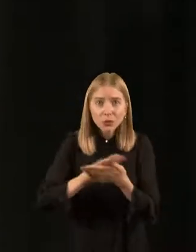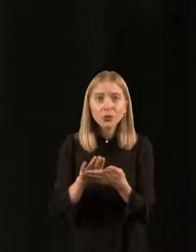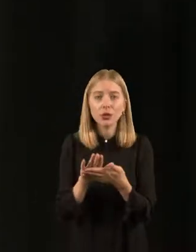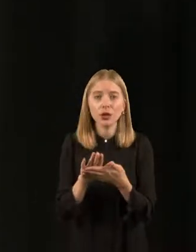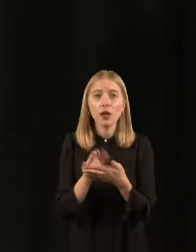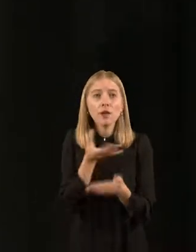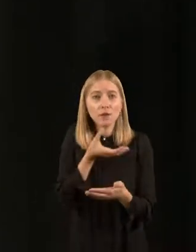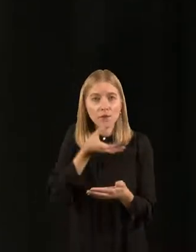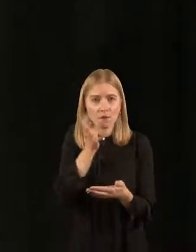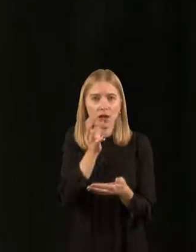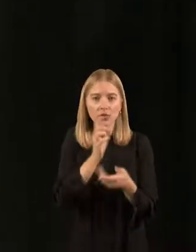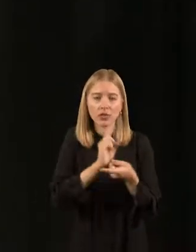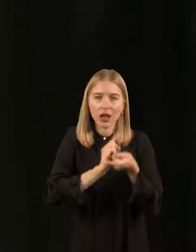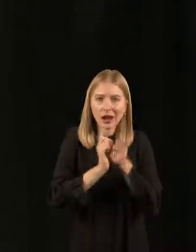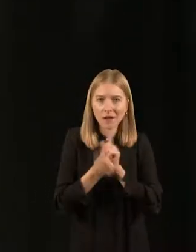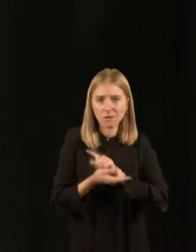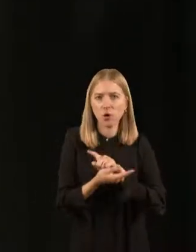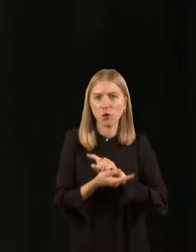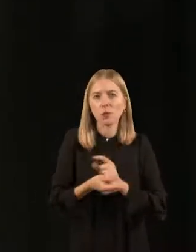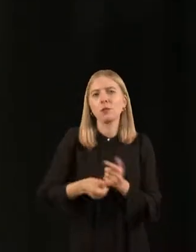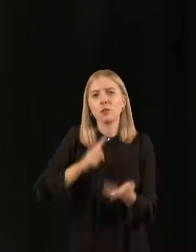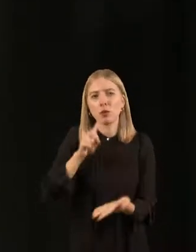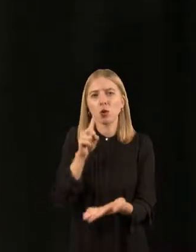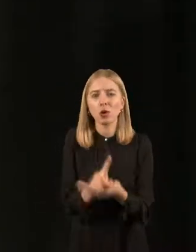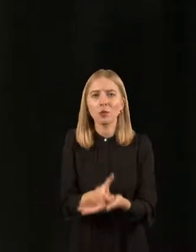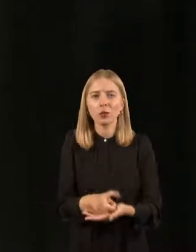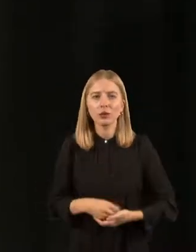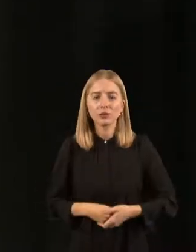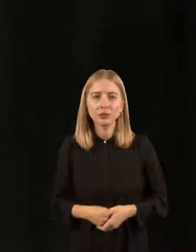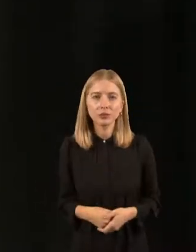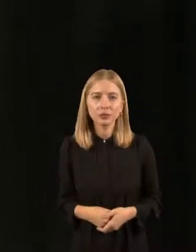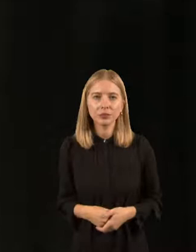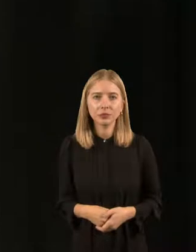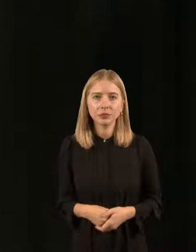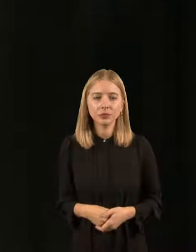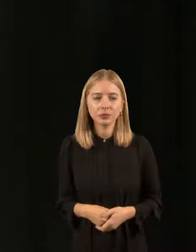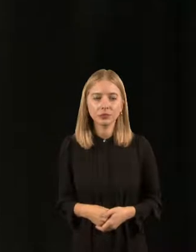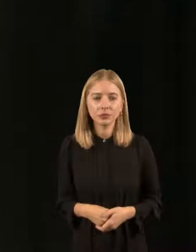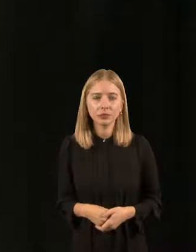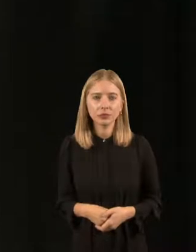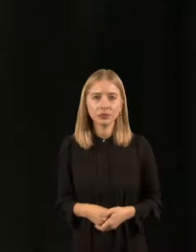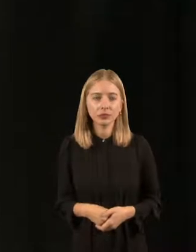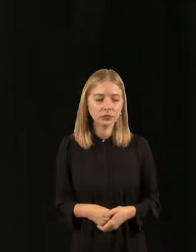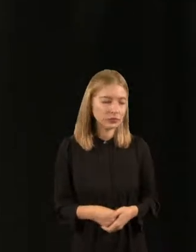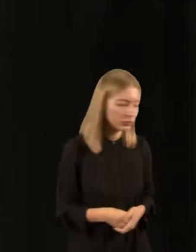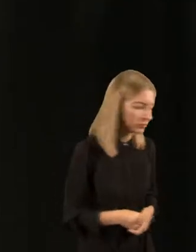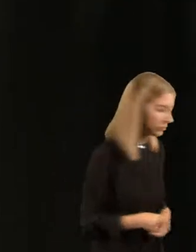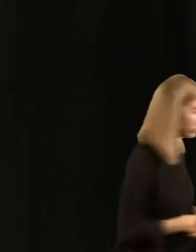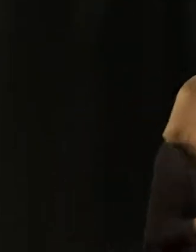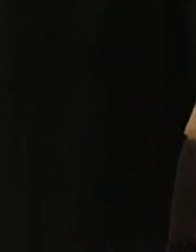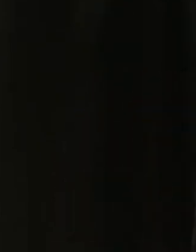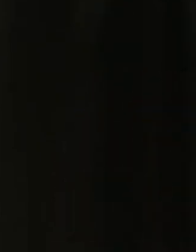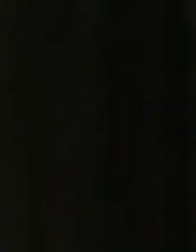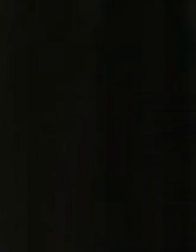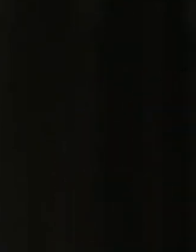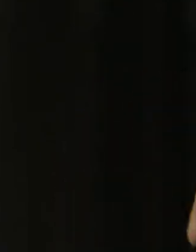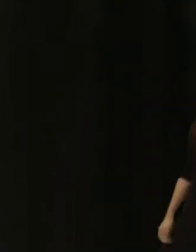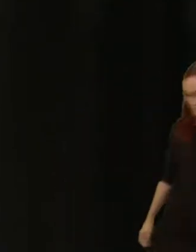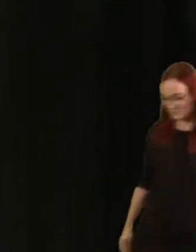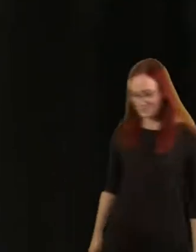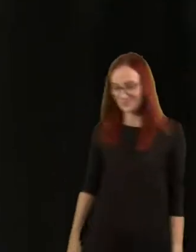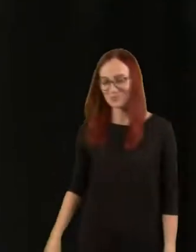supply infrastructure. So we need to reform the water supply